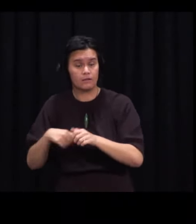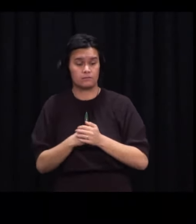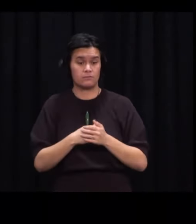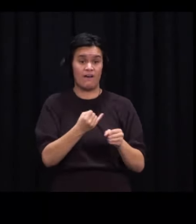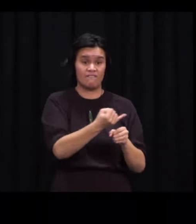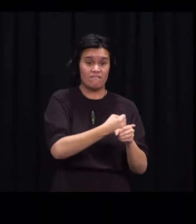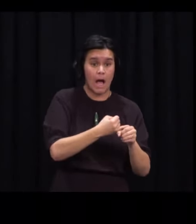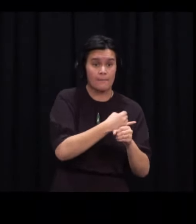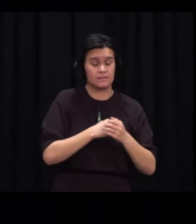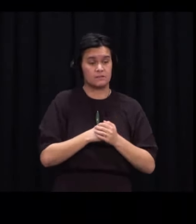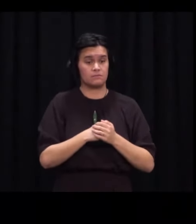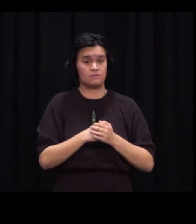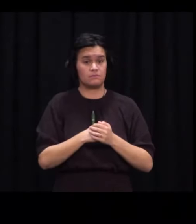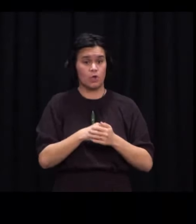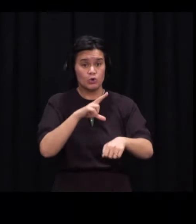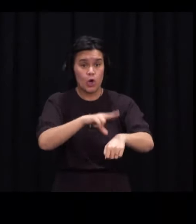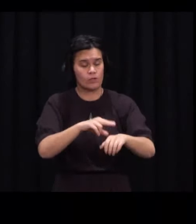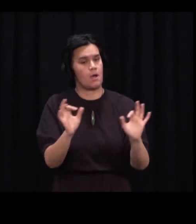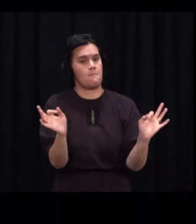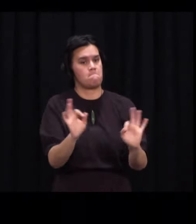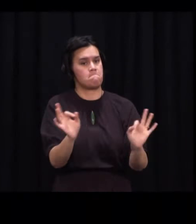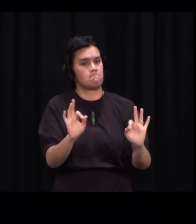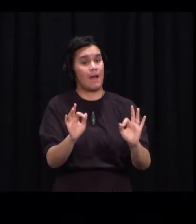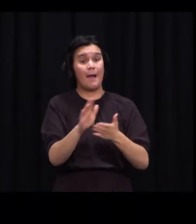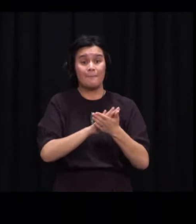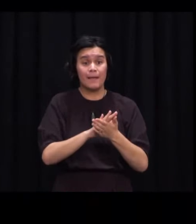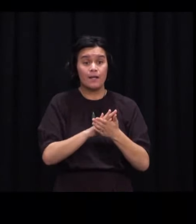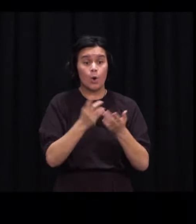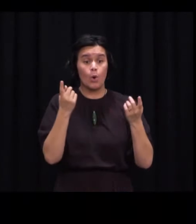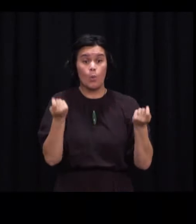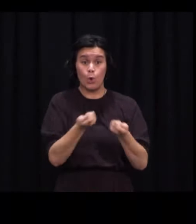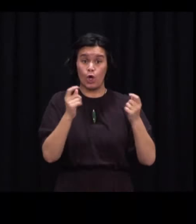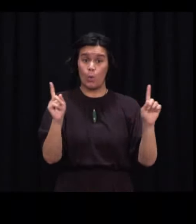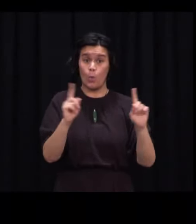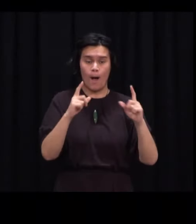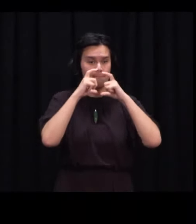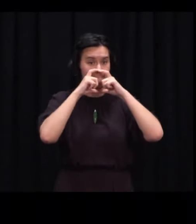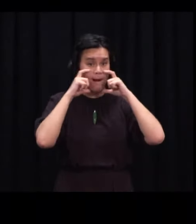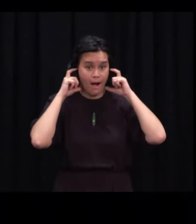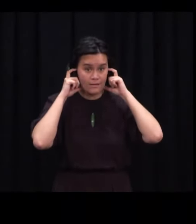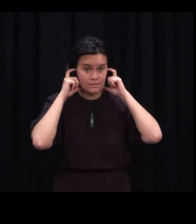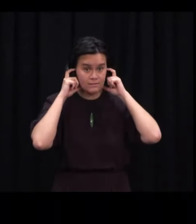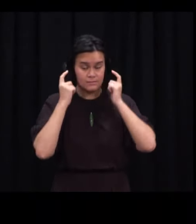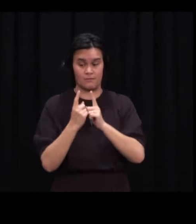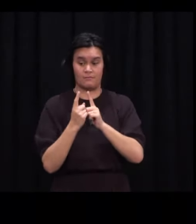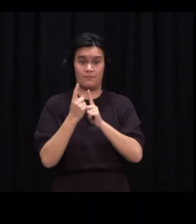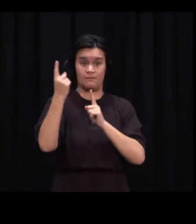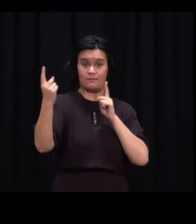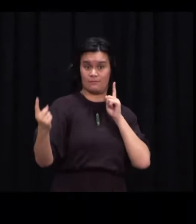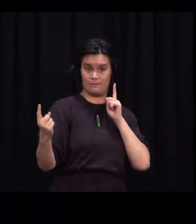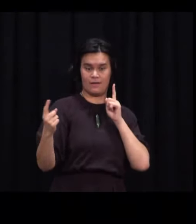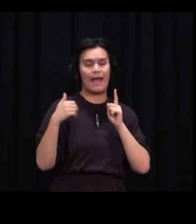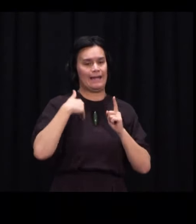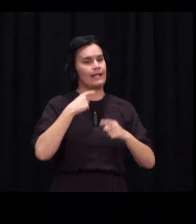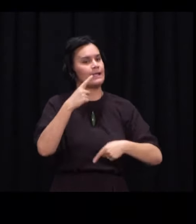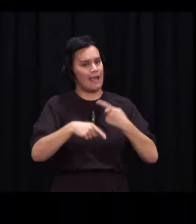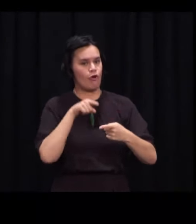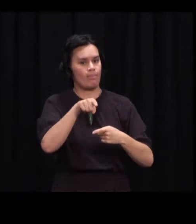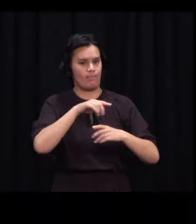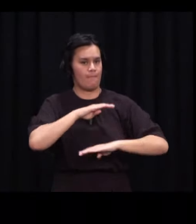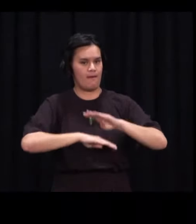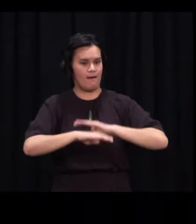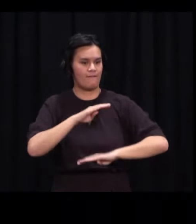prevention controls like masks, distancing, and limited travel have all been incredibly important and must continue to be used. And